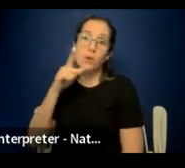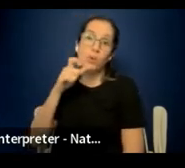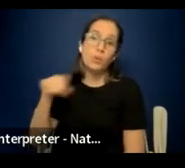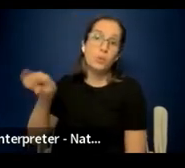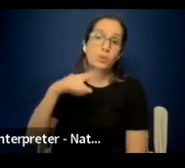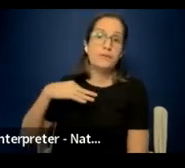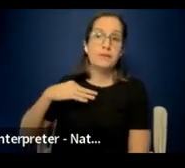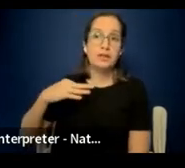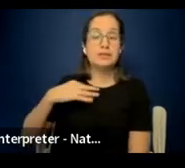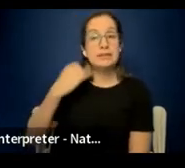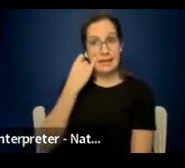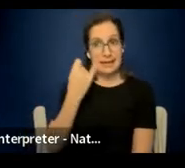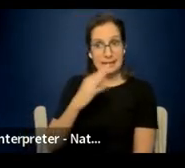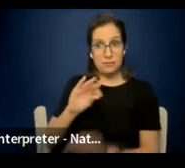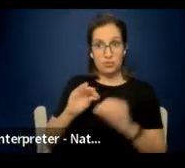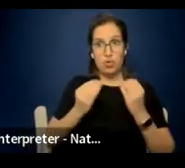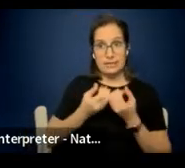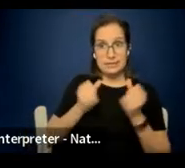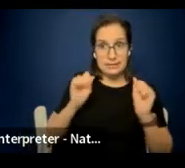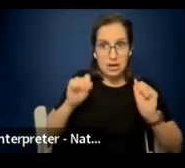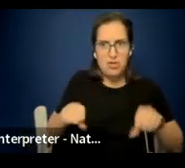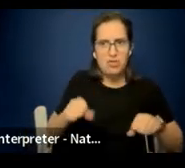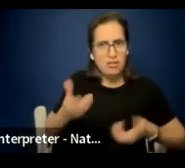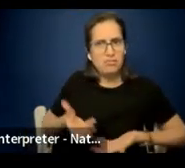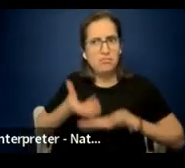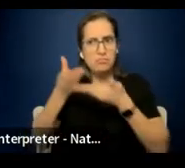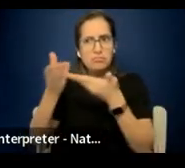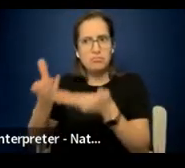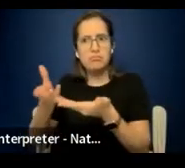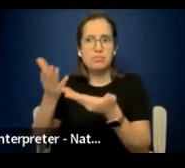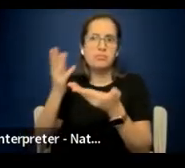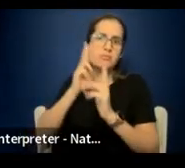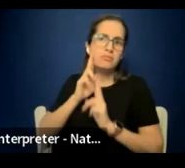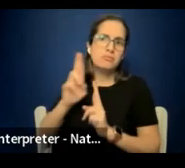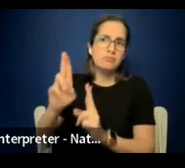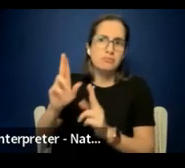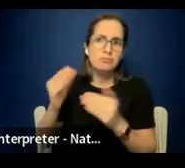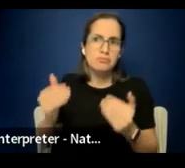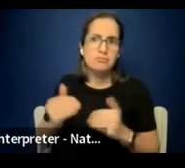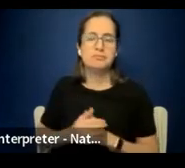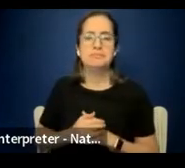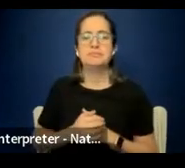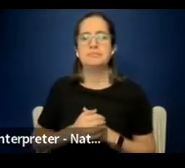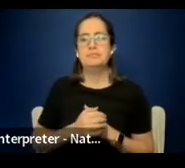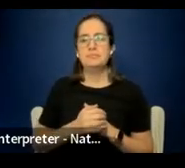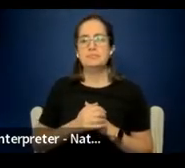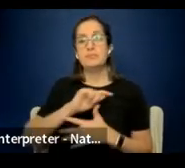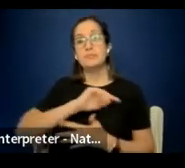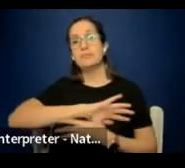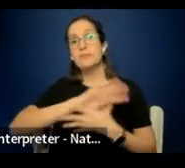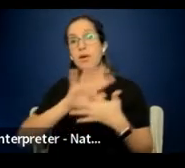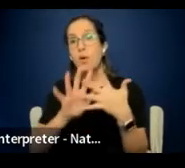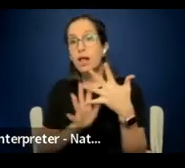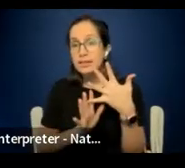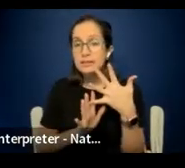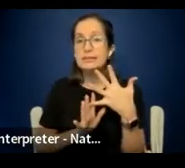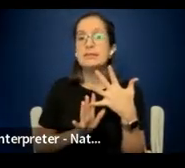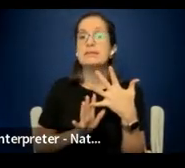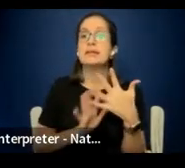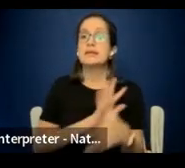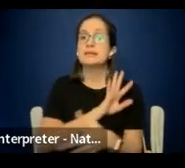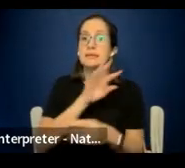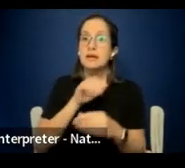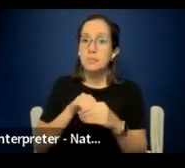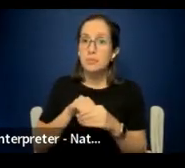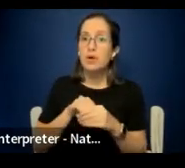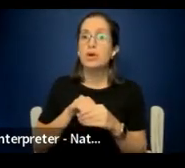your organization has the capacity to do. But yeah, so all of that is kind of a part of